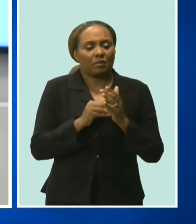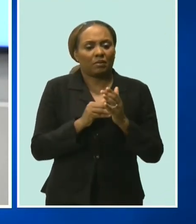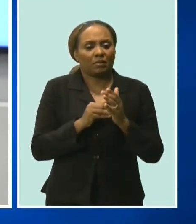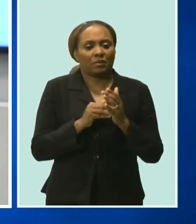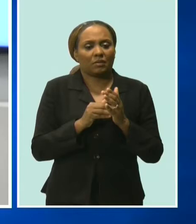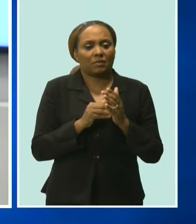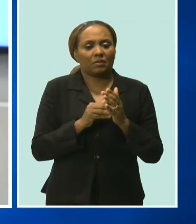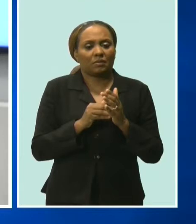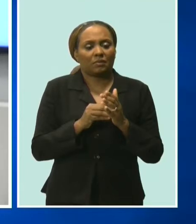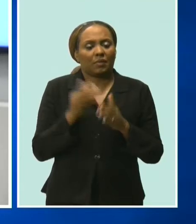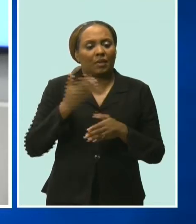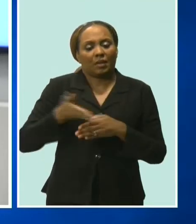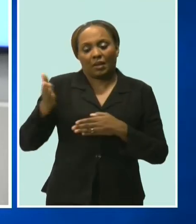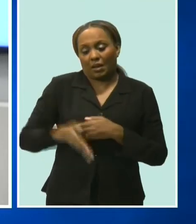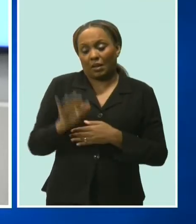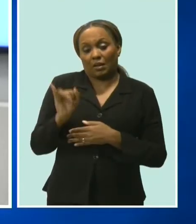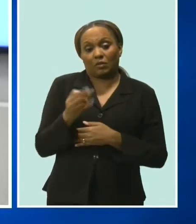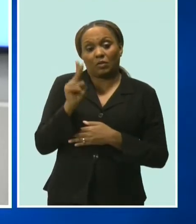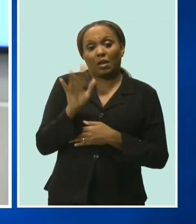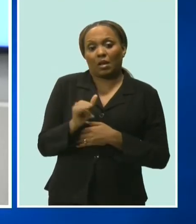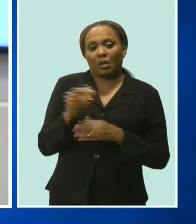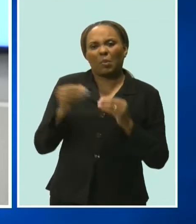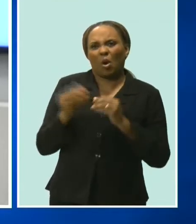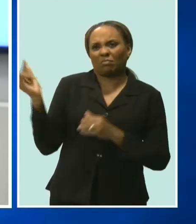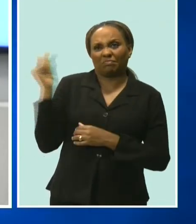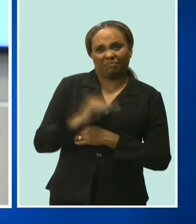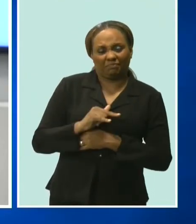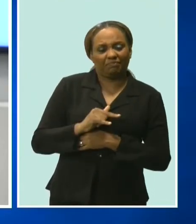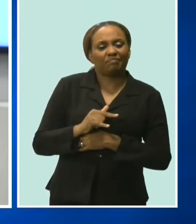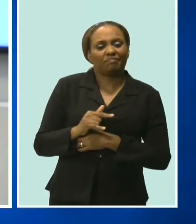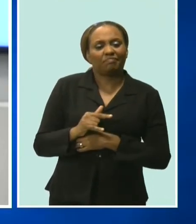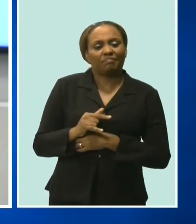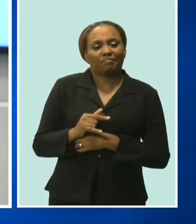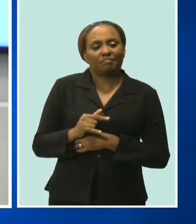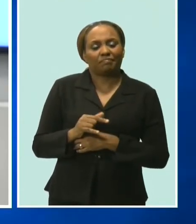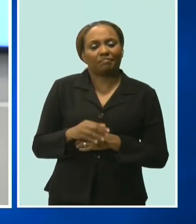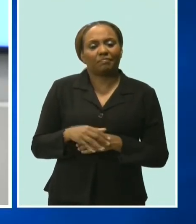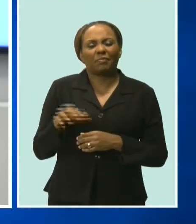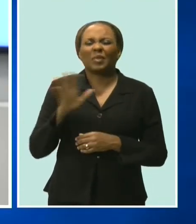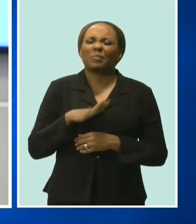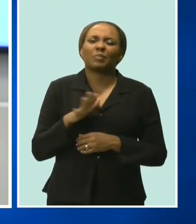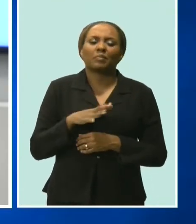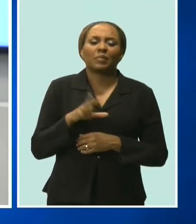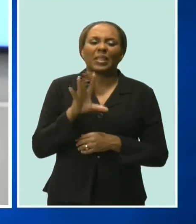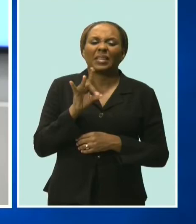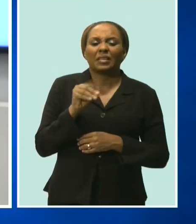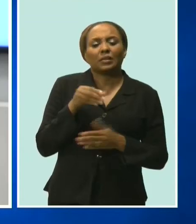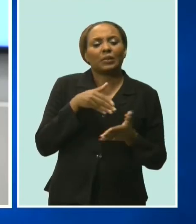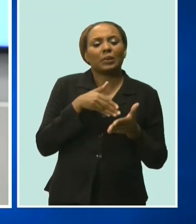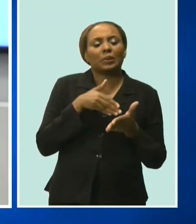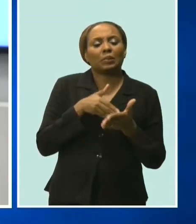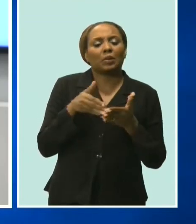the end of July. And that would bring us somewhere in the region of about $80 million